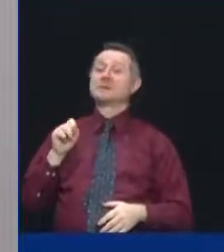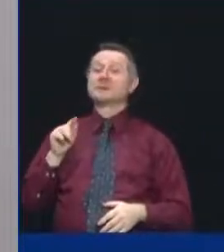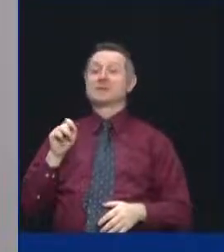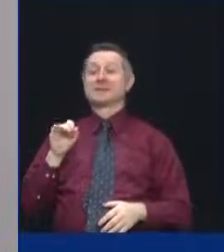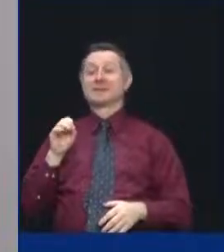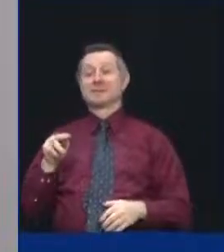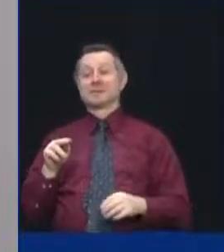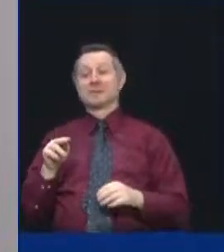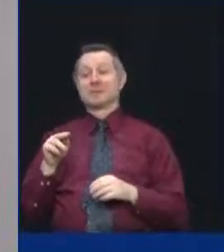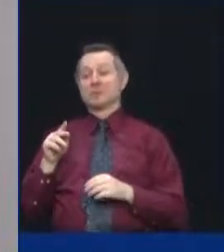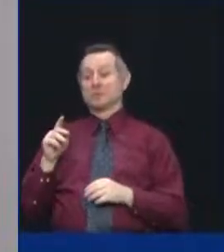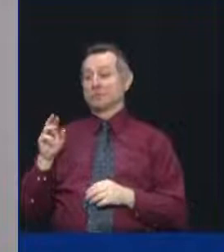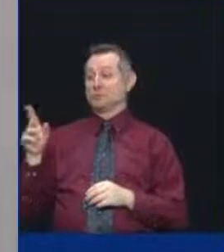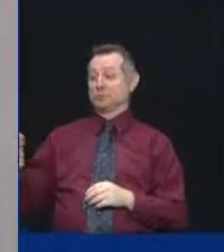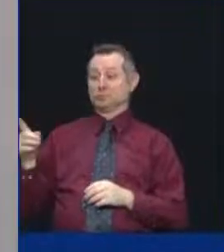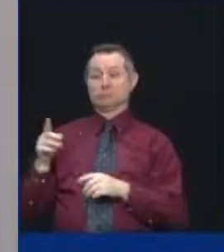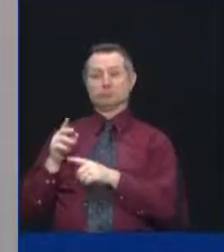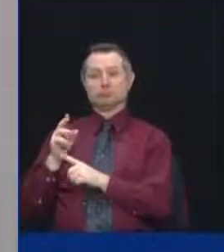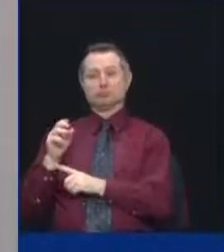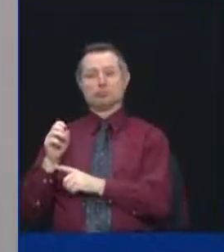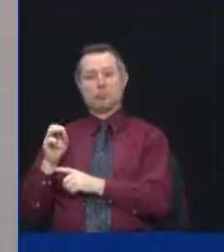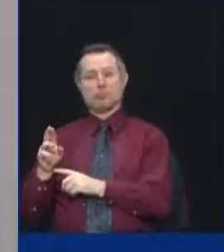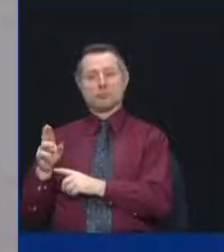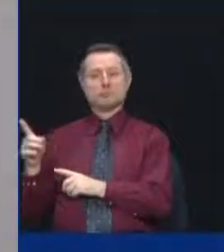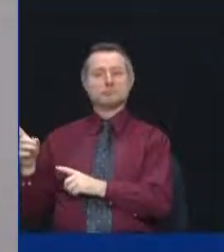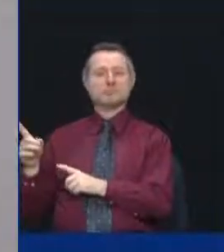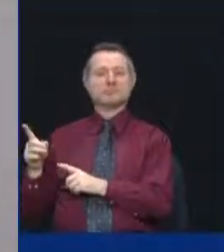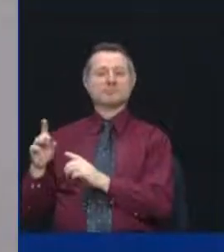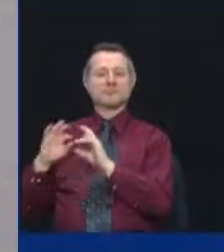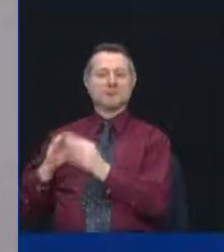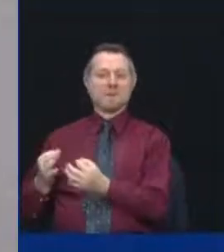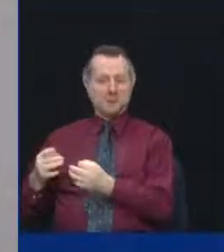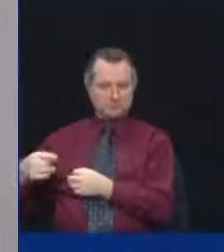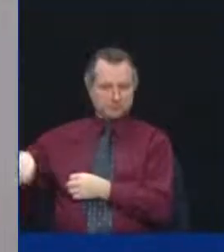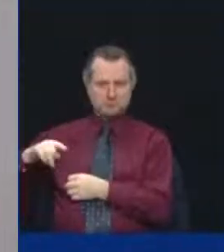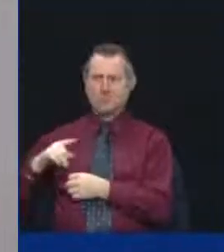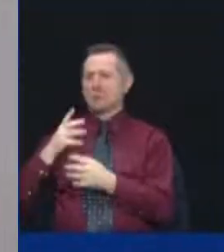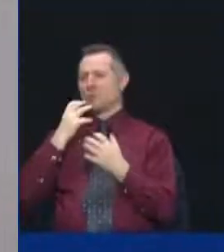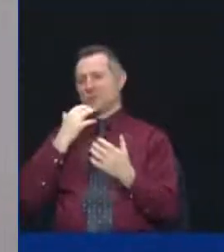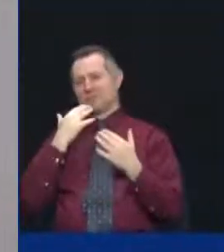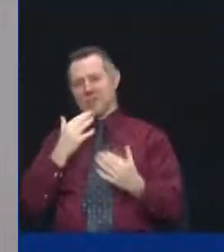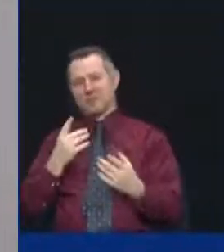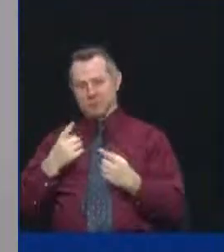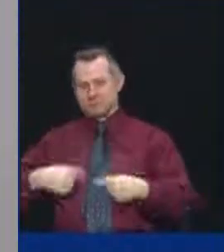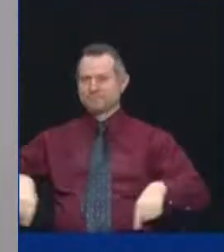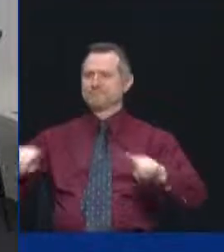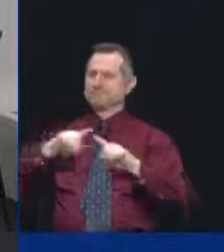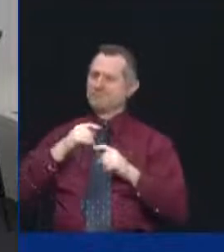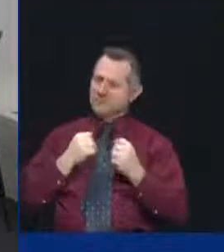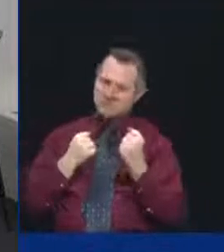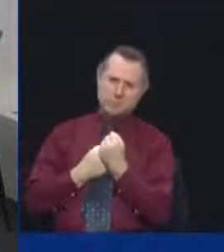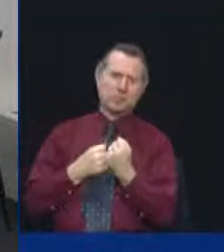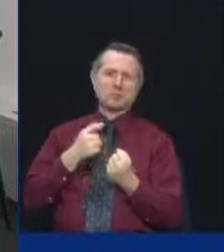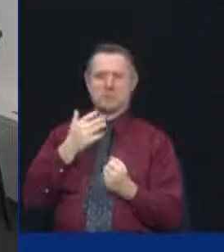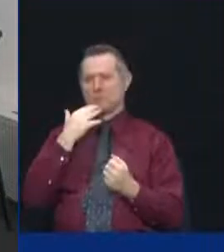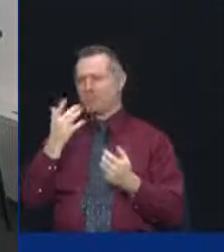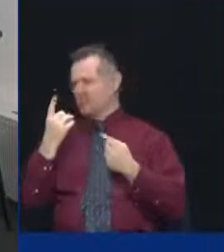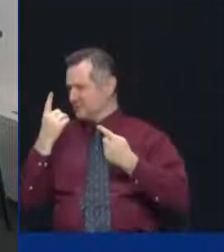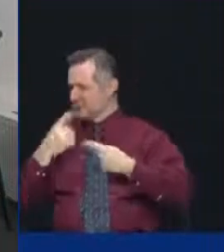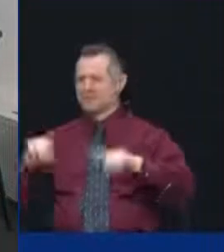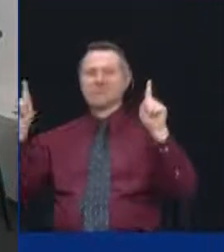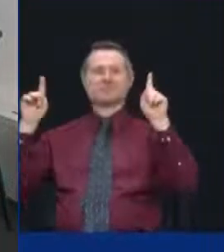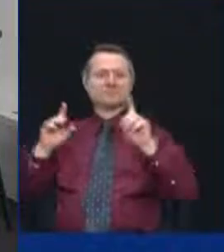the Steinbrenner family, thanks for your leadership. We're all in, and let's make this a great success. Thank